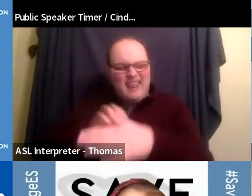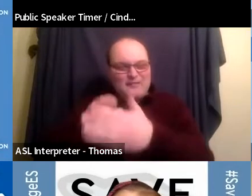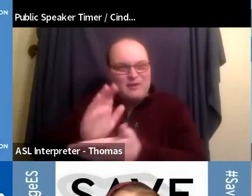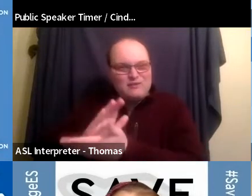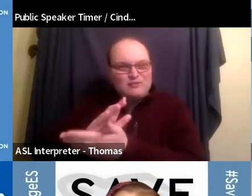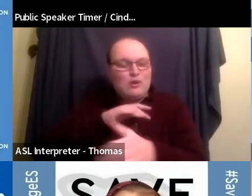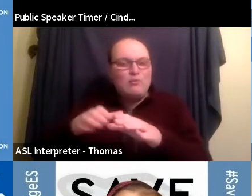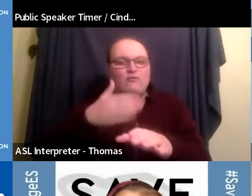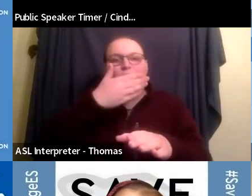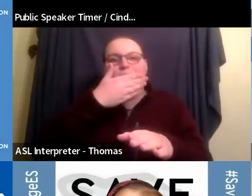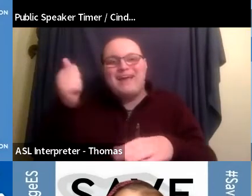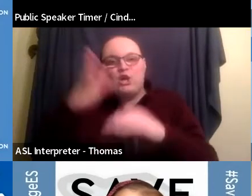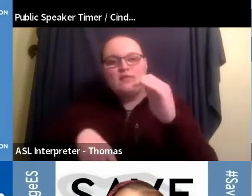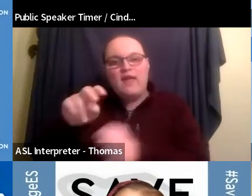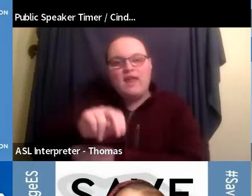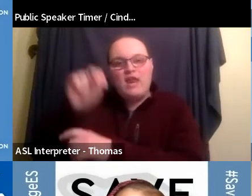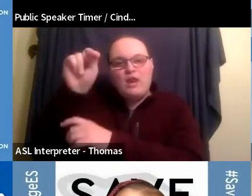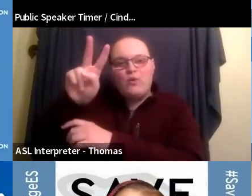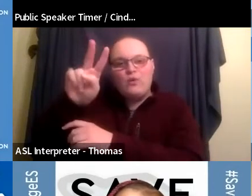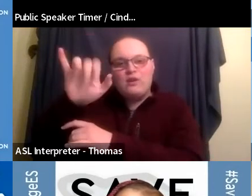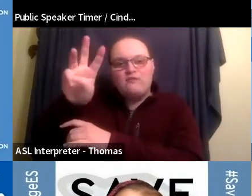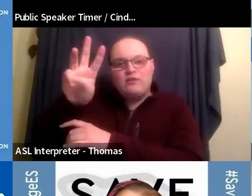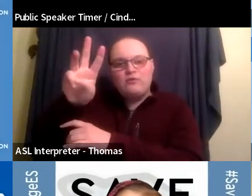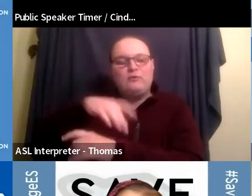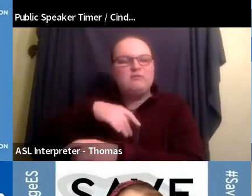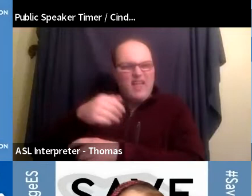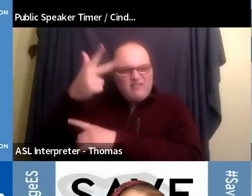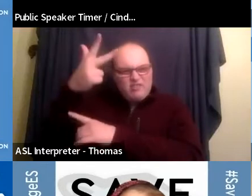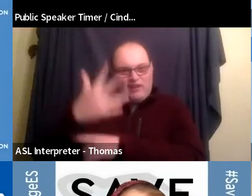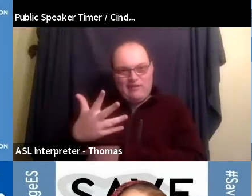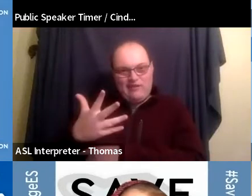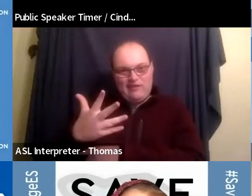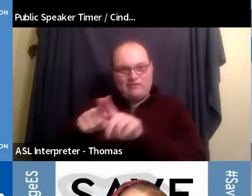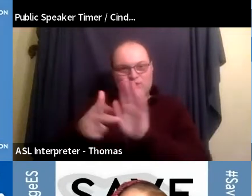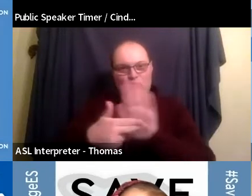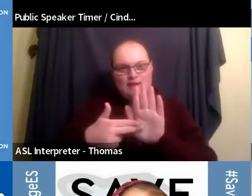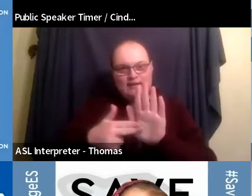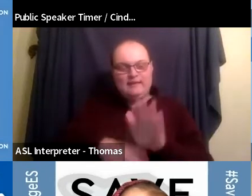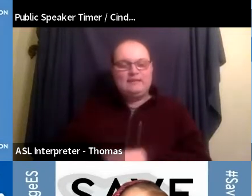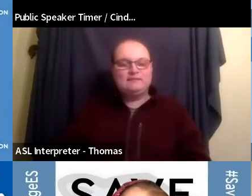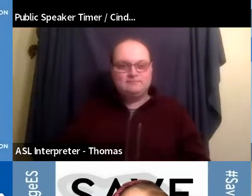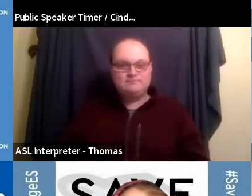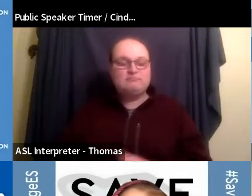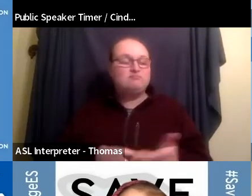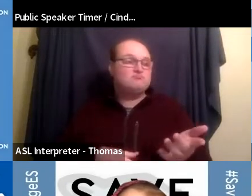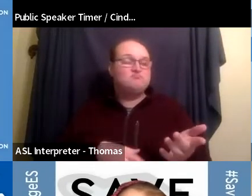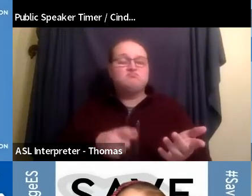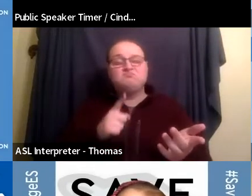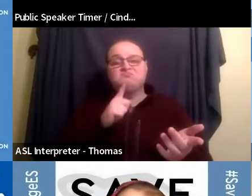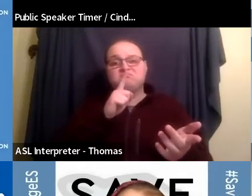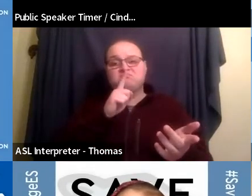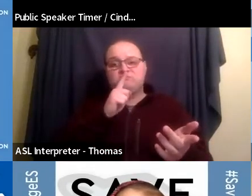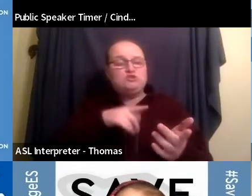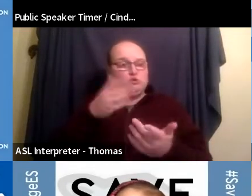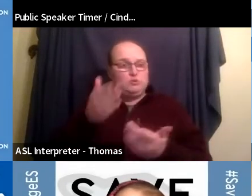better than Northview, that has a 3 out of 5 star rating. It is true that among public elementary schools in the